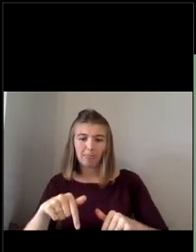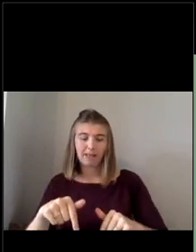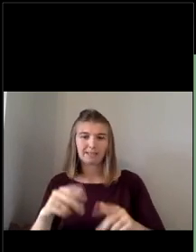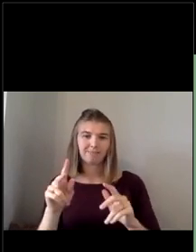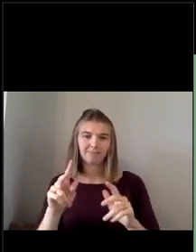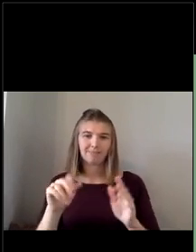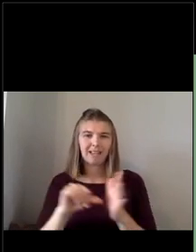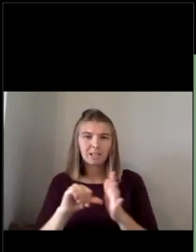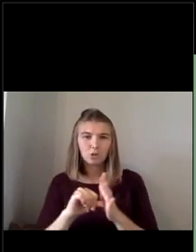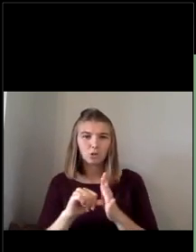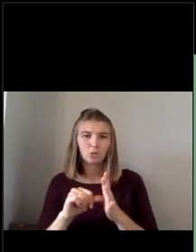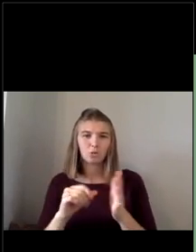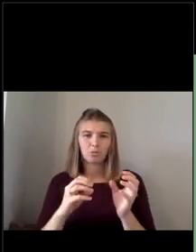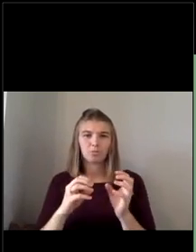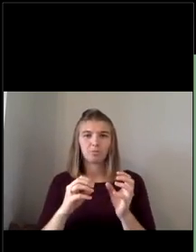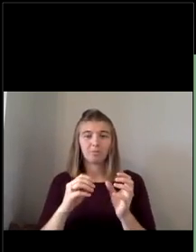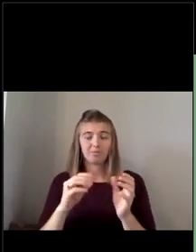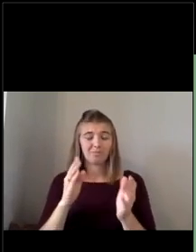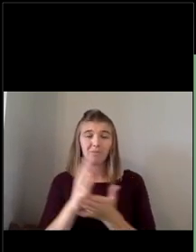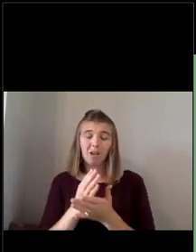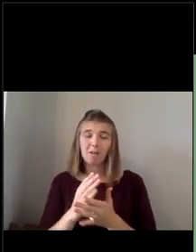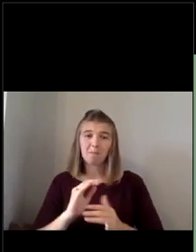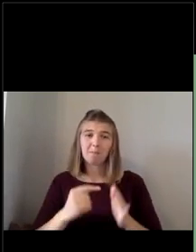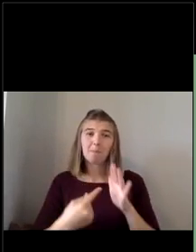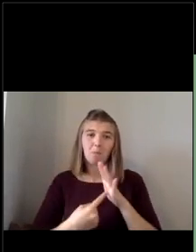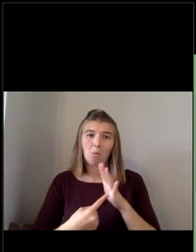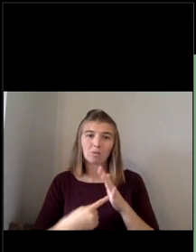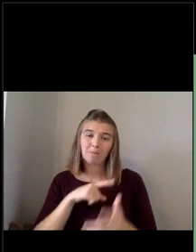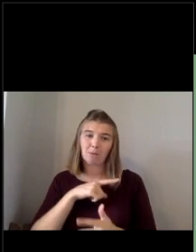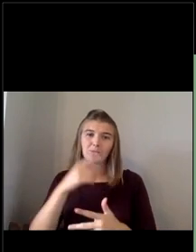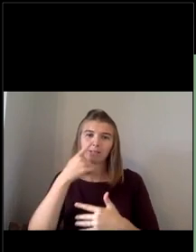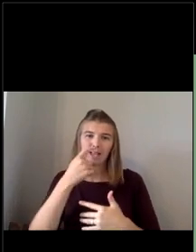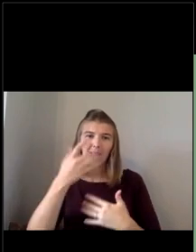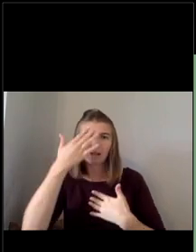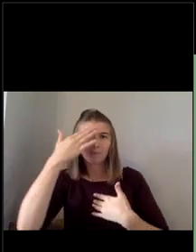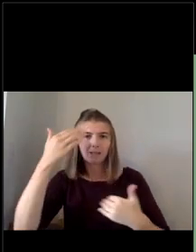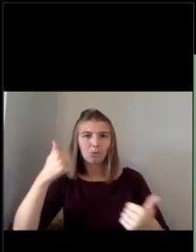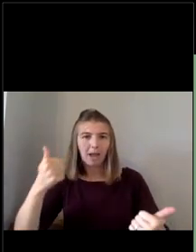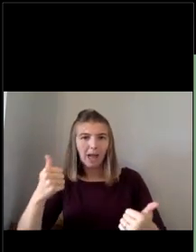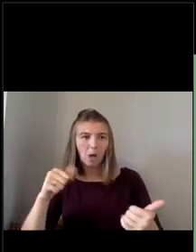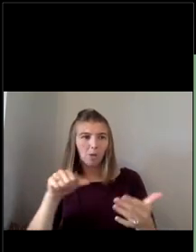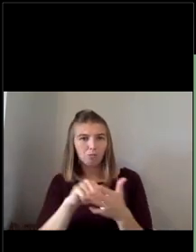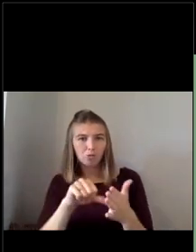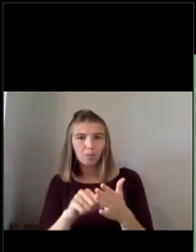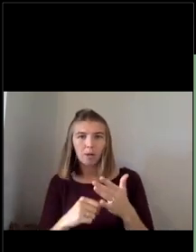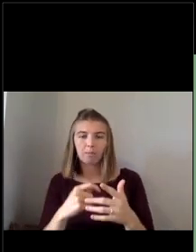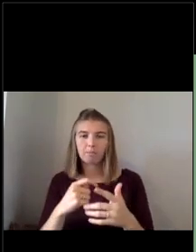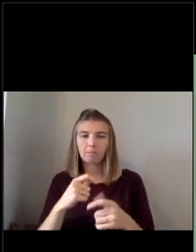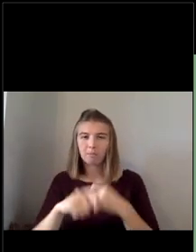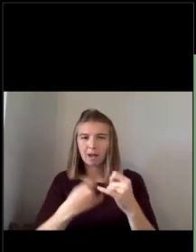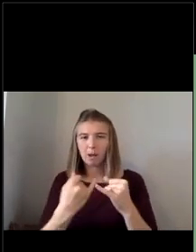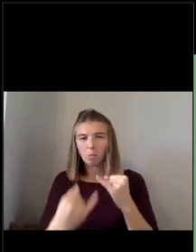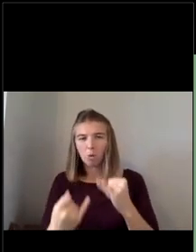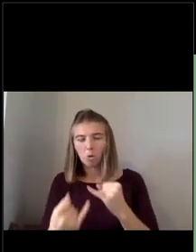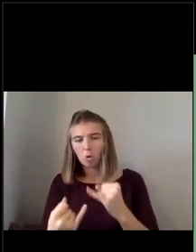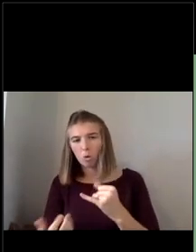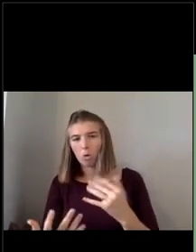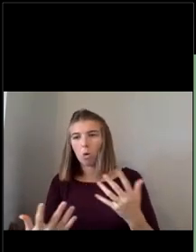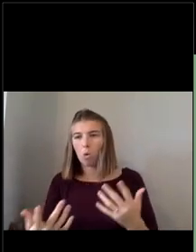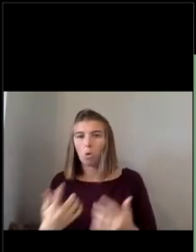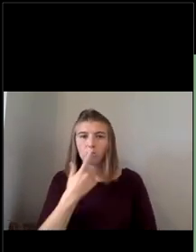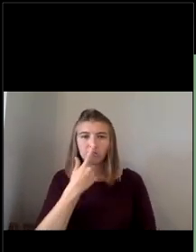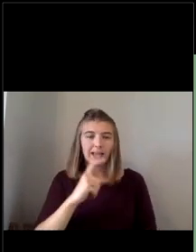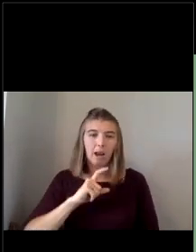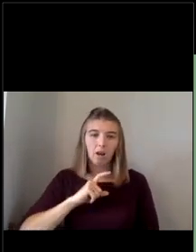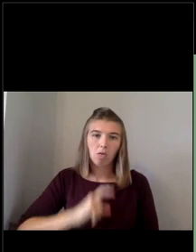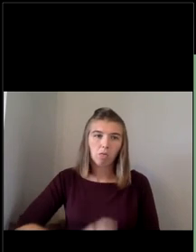very serious problems, you know, with mental health, loss of confidence and loss of motivation and morale. These